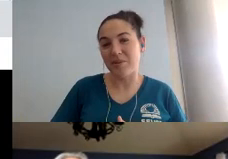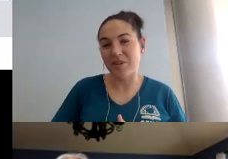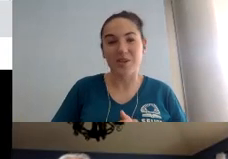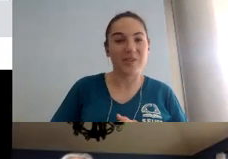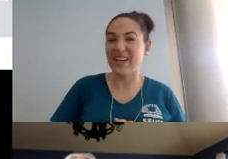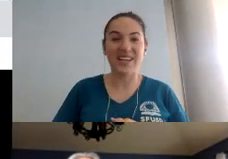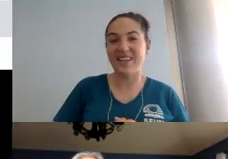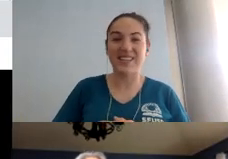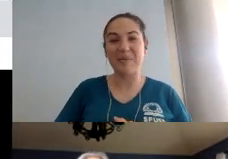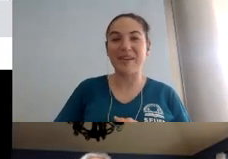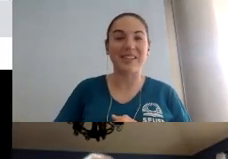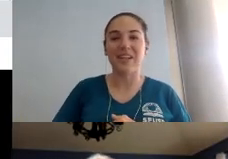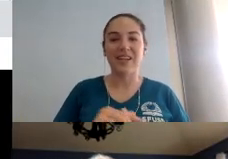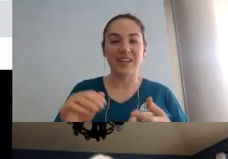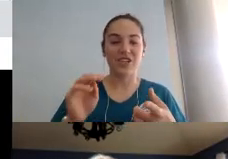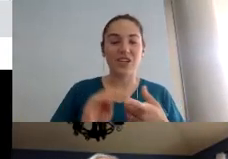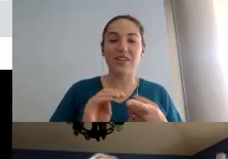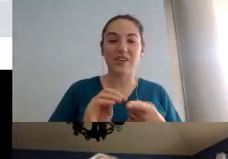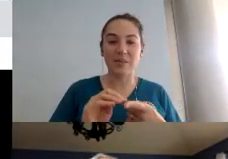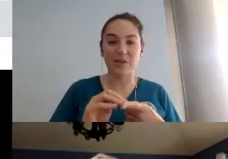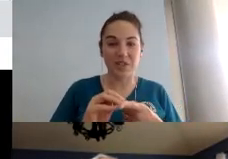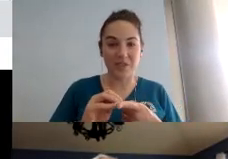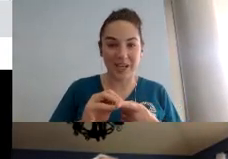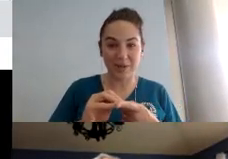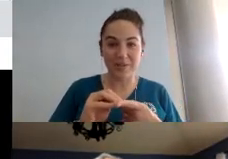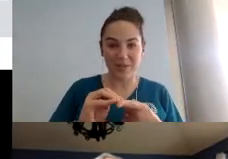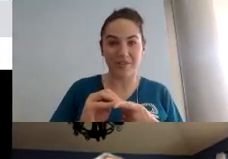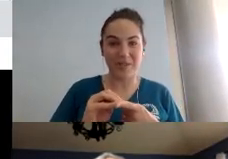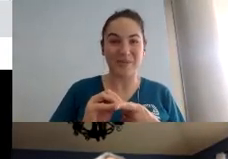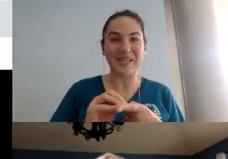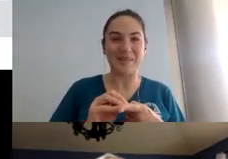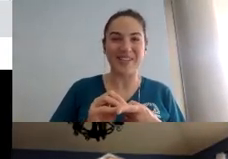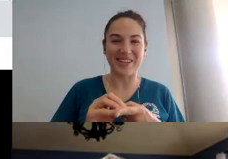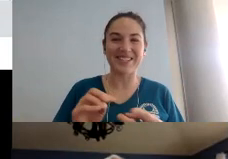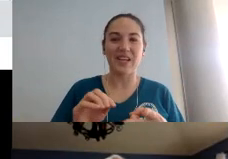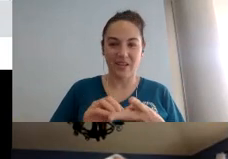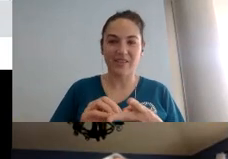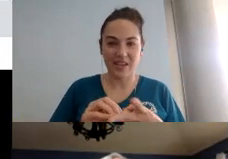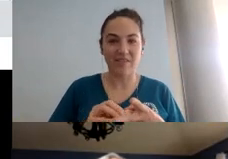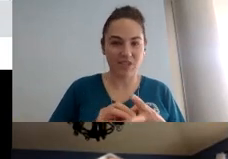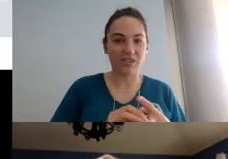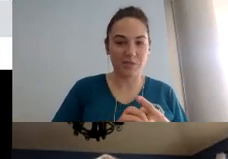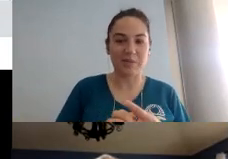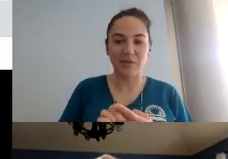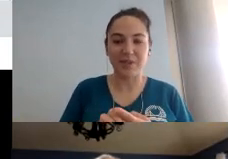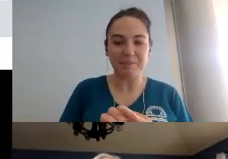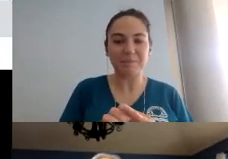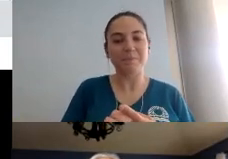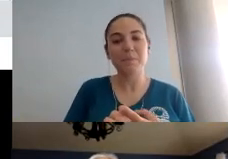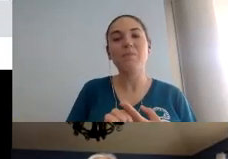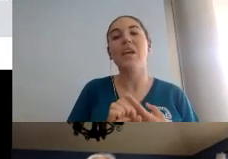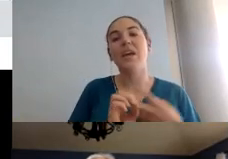spam folder. So if they're like, I didn't get the email, check their email address for typos, confirm it's the right email address, and then have them check their spam